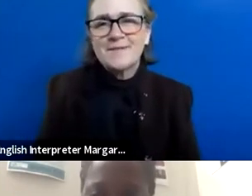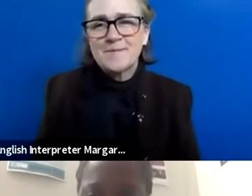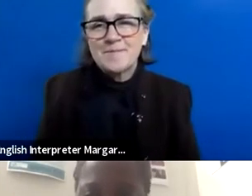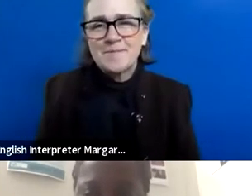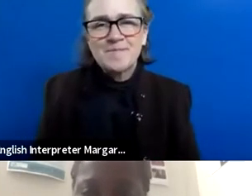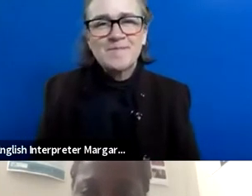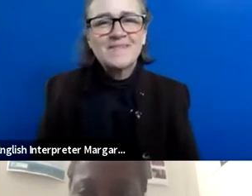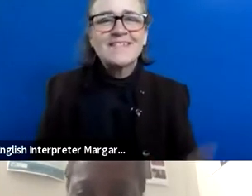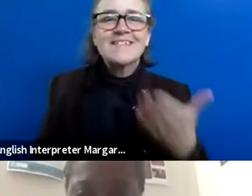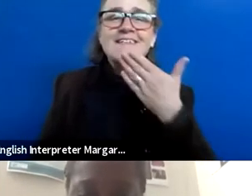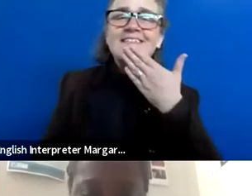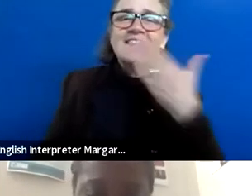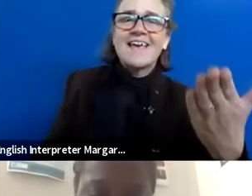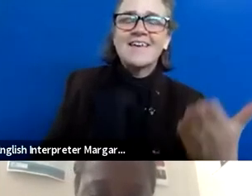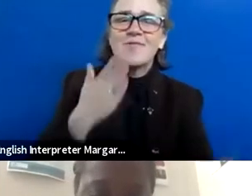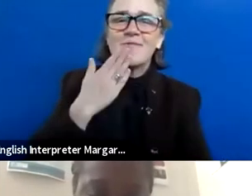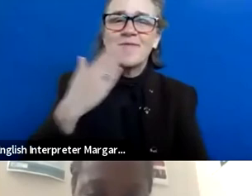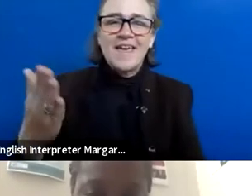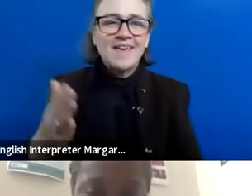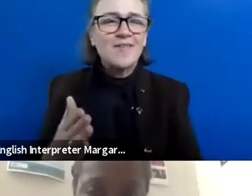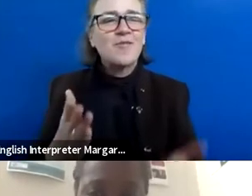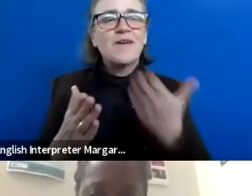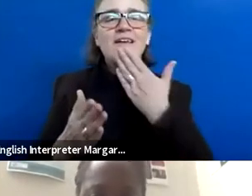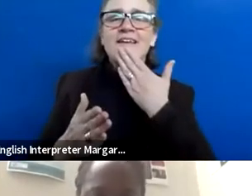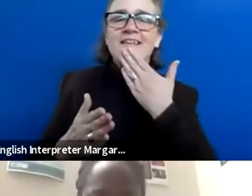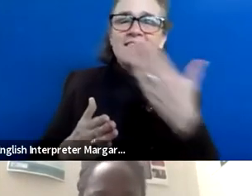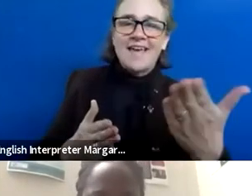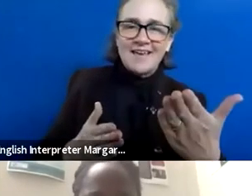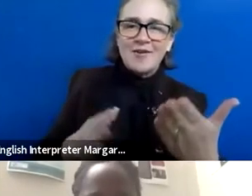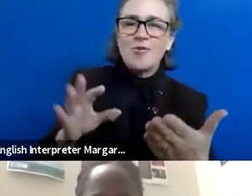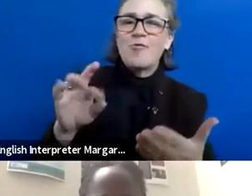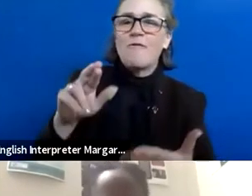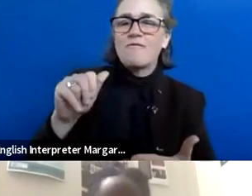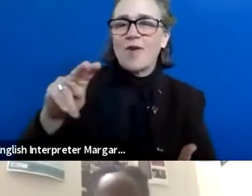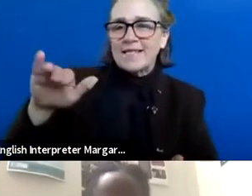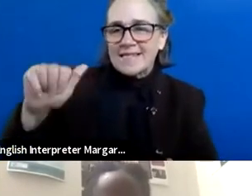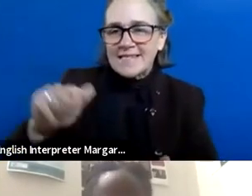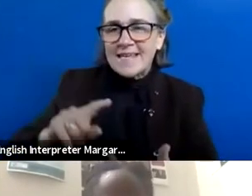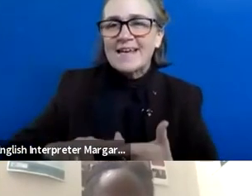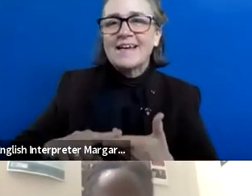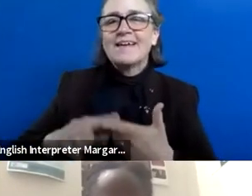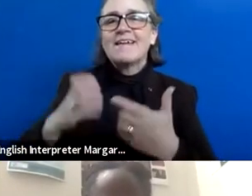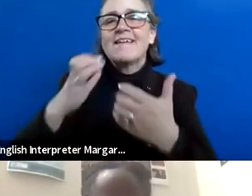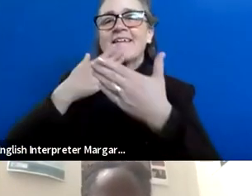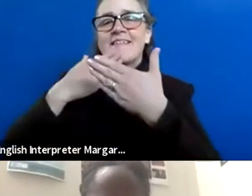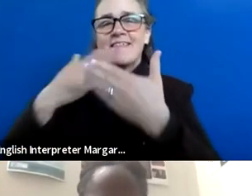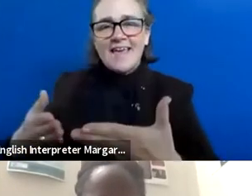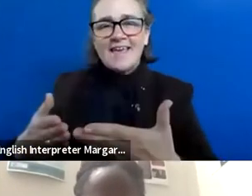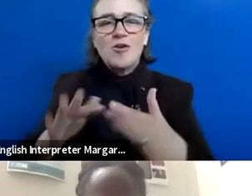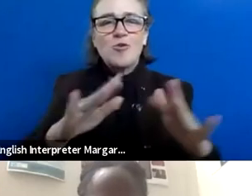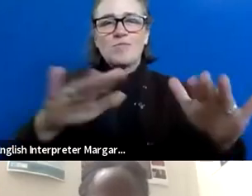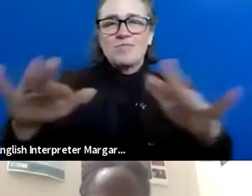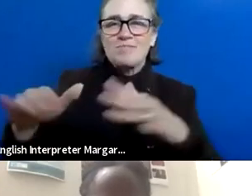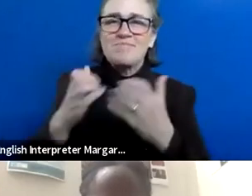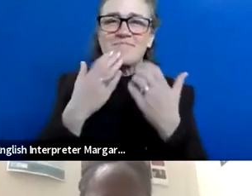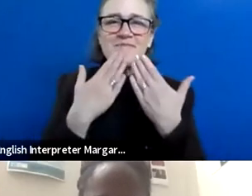Thank you to the organizers and the panelists. Francia, fue un honor escucharte y aprender de Colombia y saber un poco